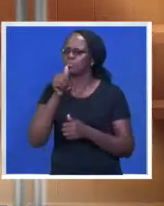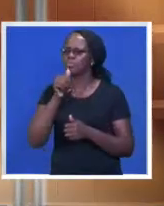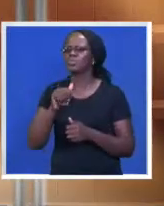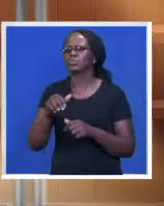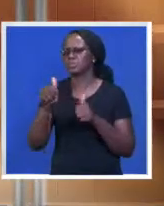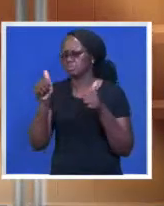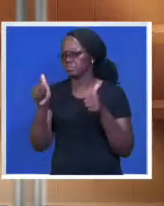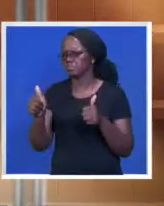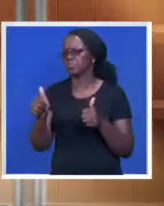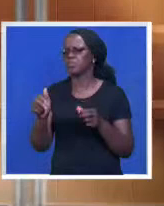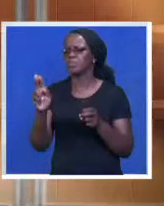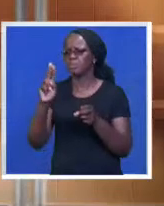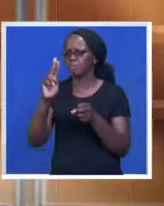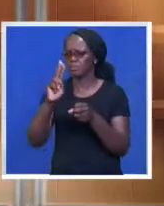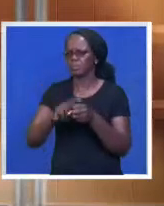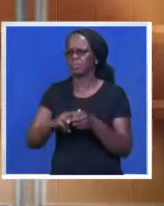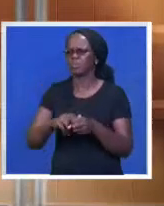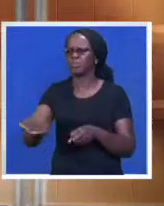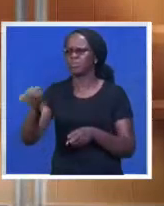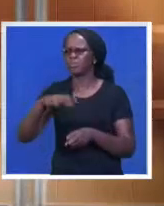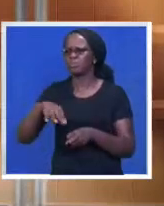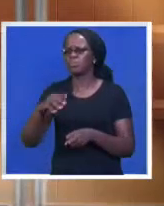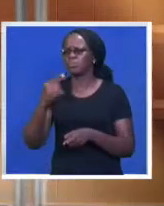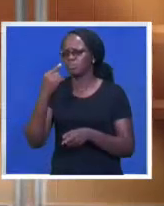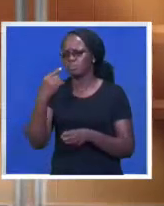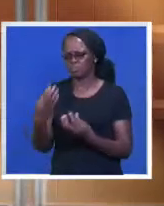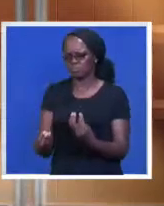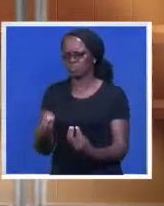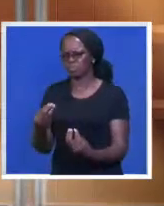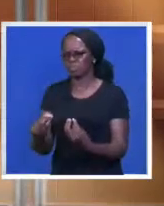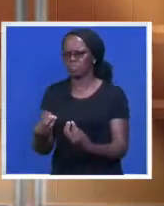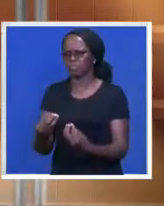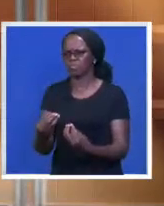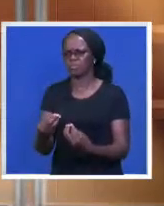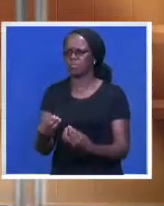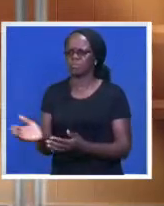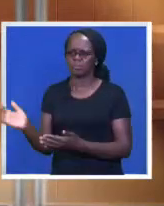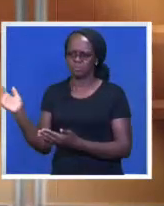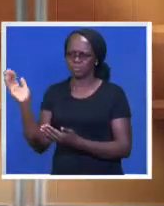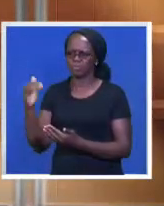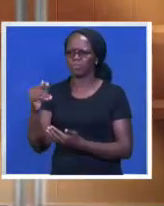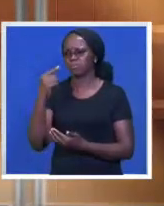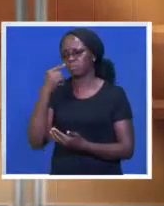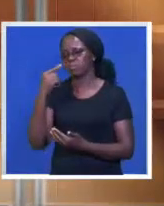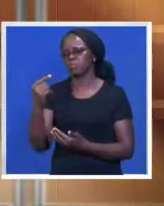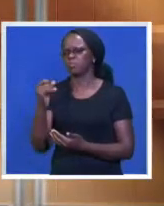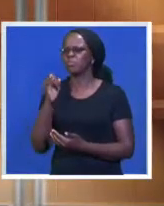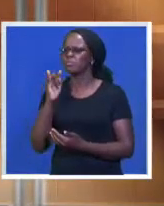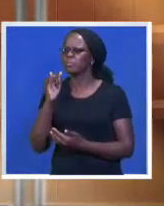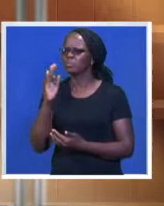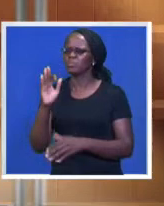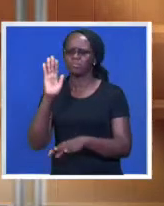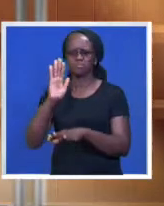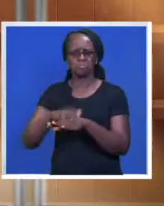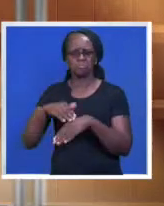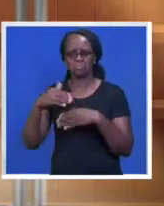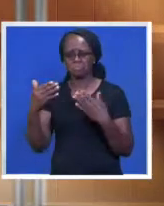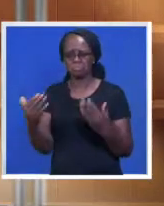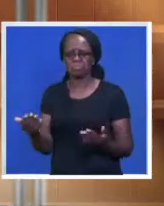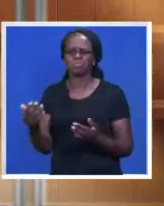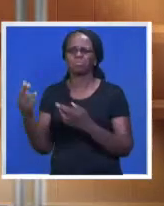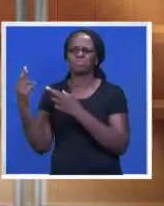upcoming generation, and so on and so forth, from generation to generation. If you misuse the creation or the